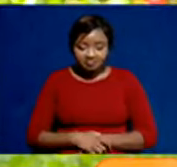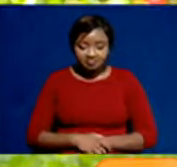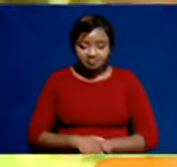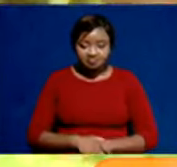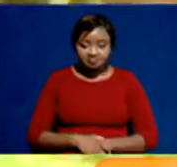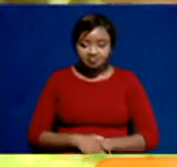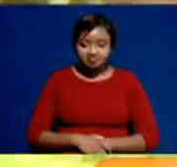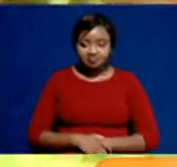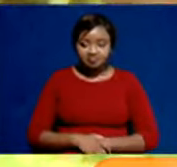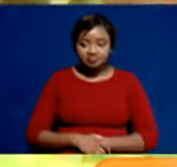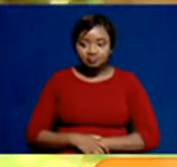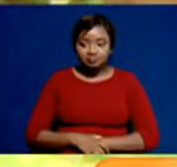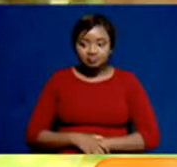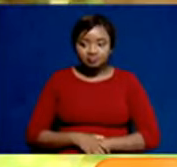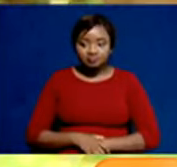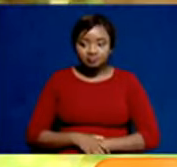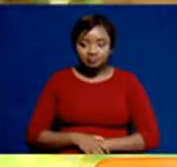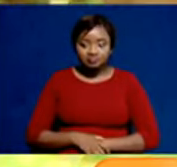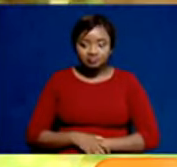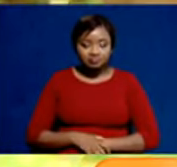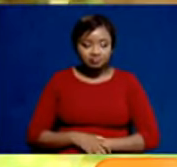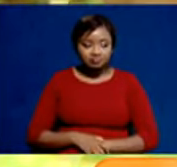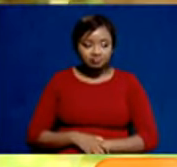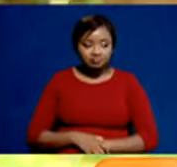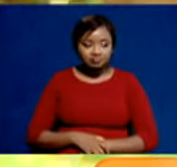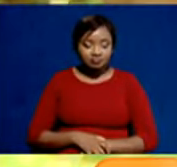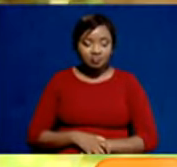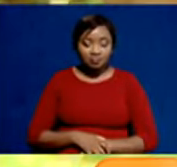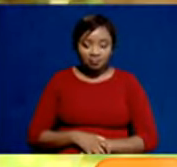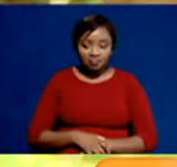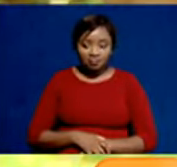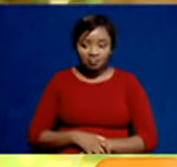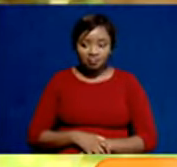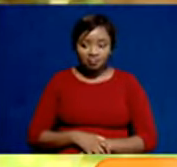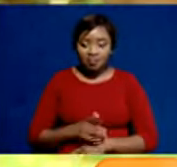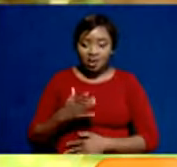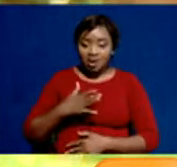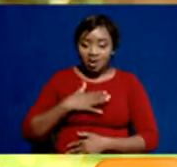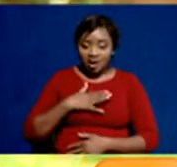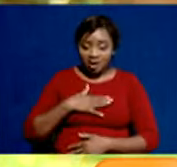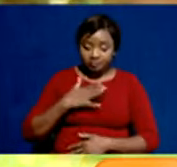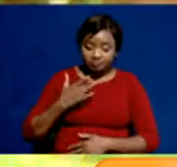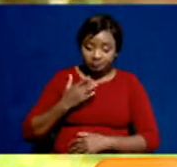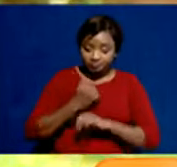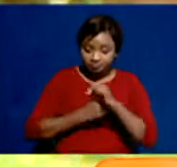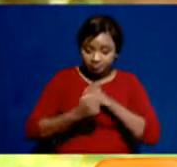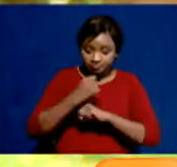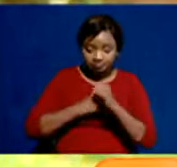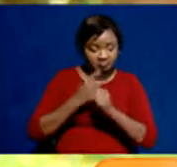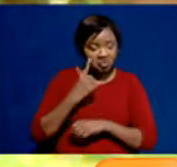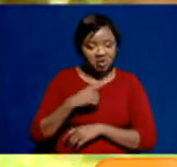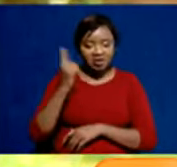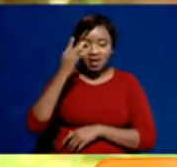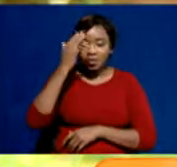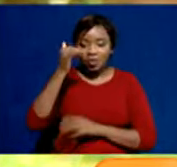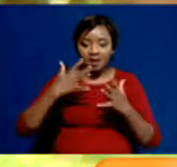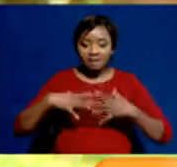fruit. Our course of action was right, because citizens have a right to express